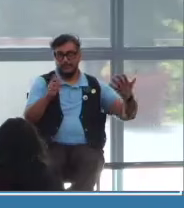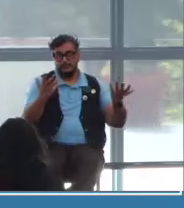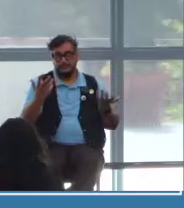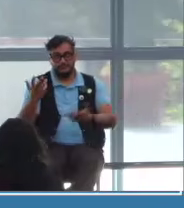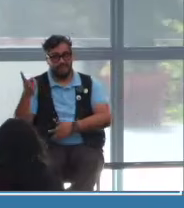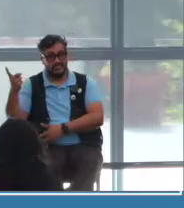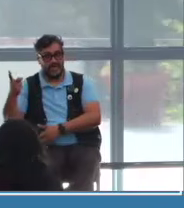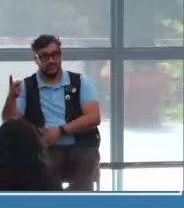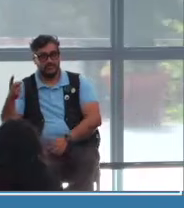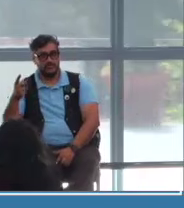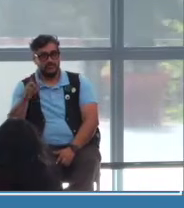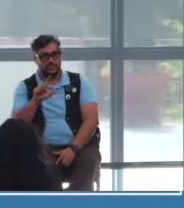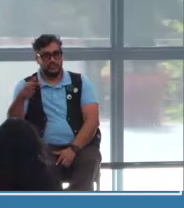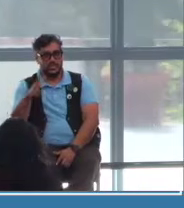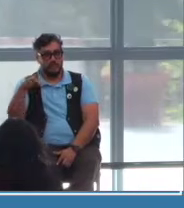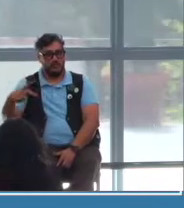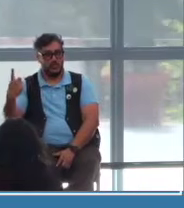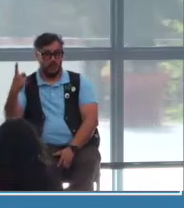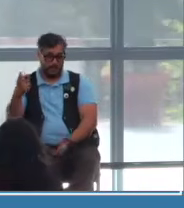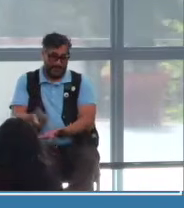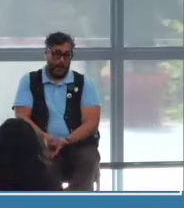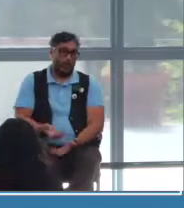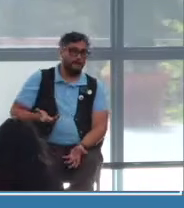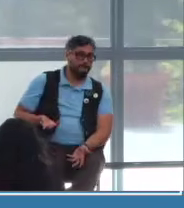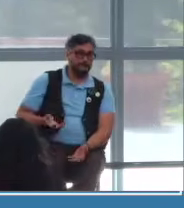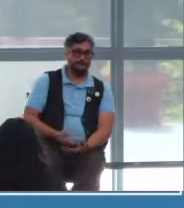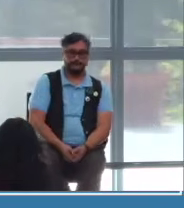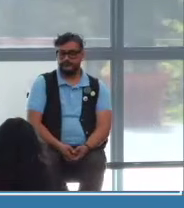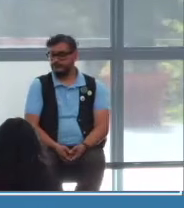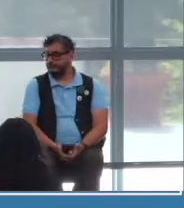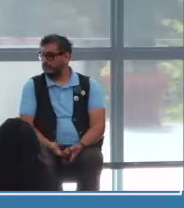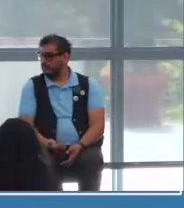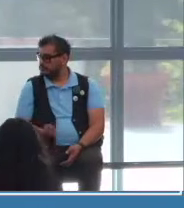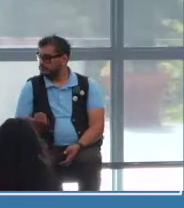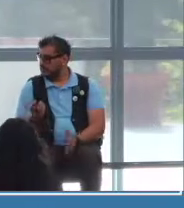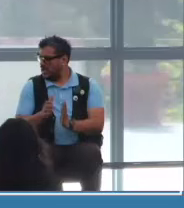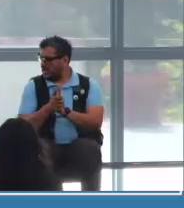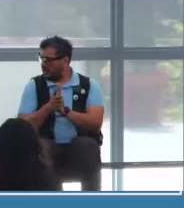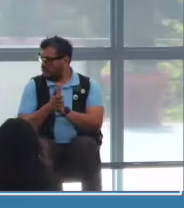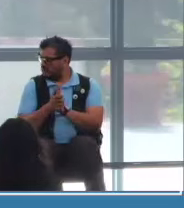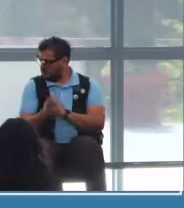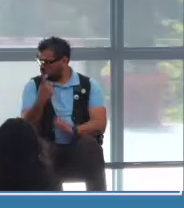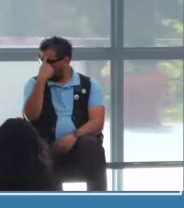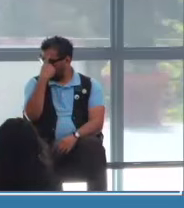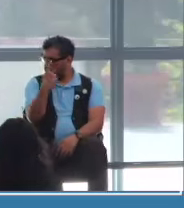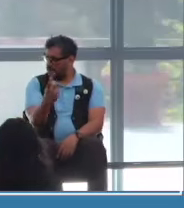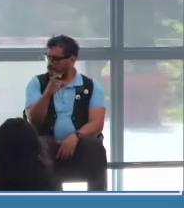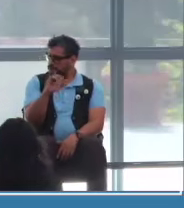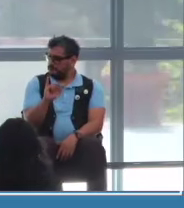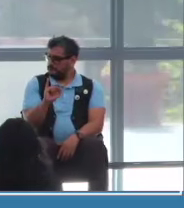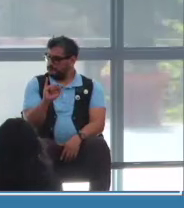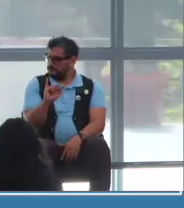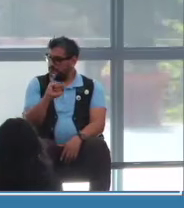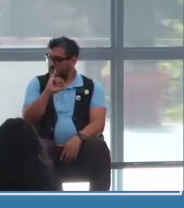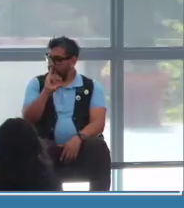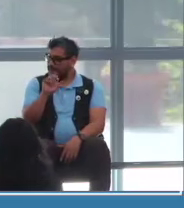so how effective do I believe in ianalumab will be for Sjogren's and lupus? So